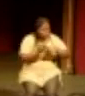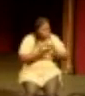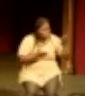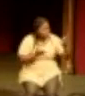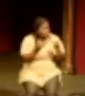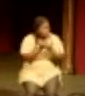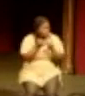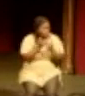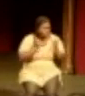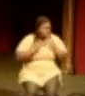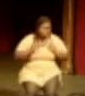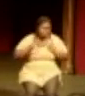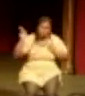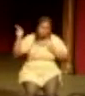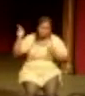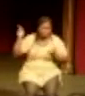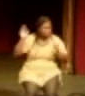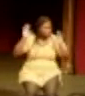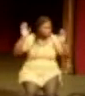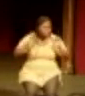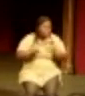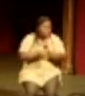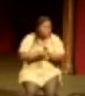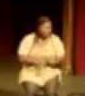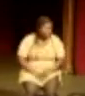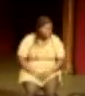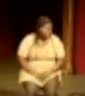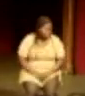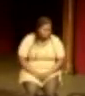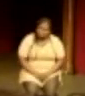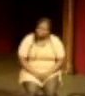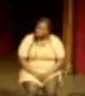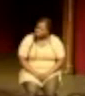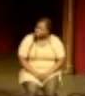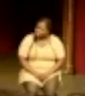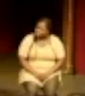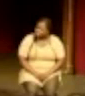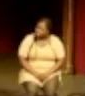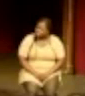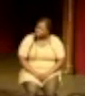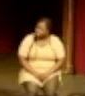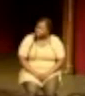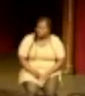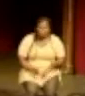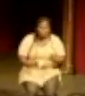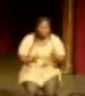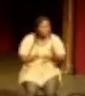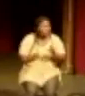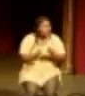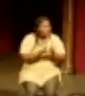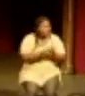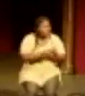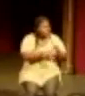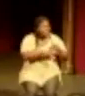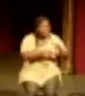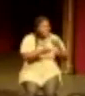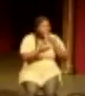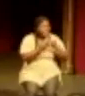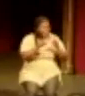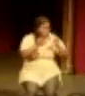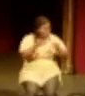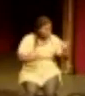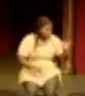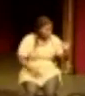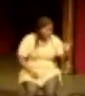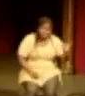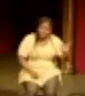well. Just an unbelievable night, and got a whole bunch of thank you cards for that as well. It's cool being the president because you just show up